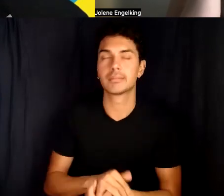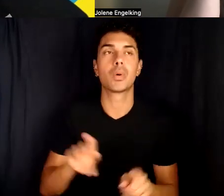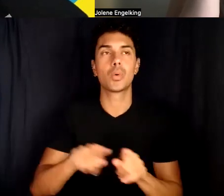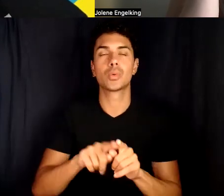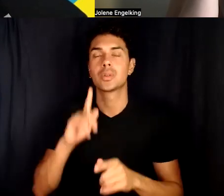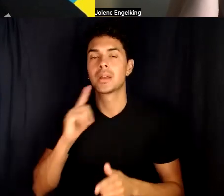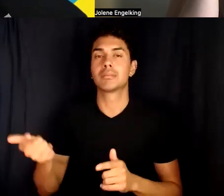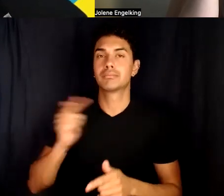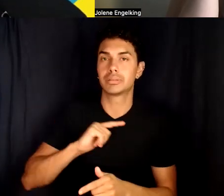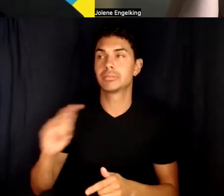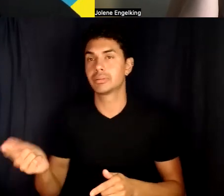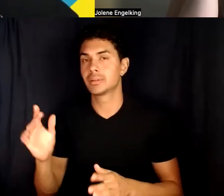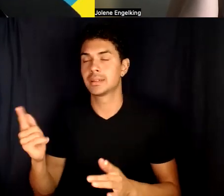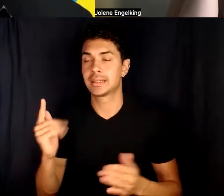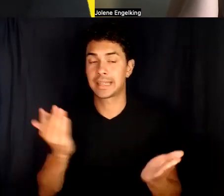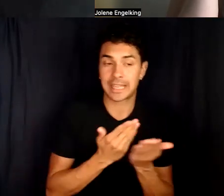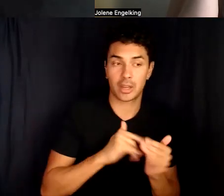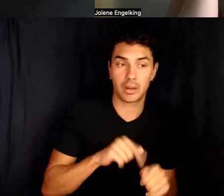forth from reservation,